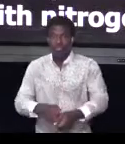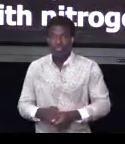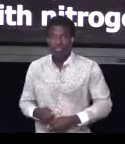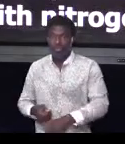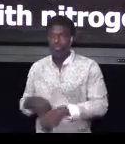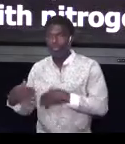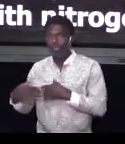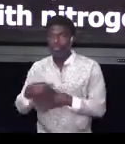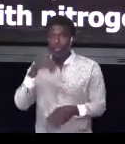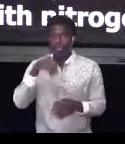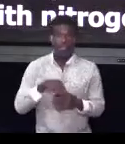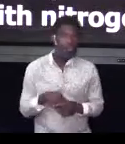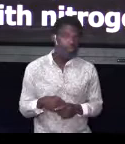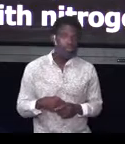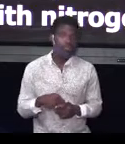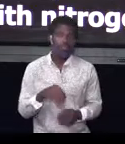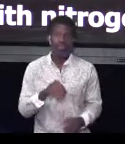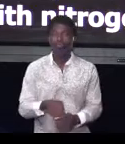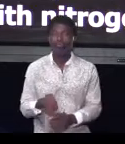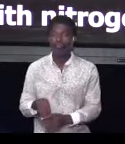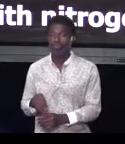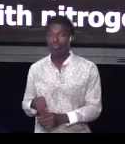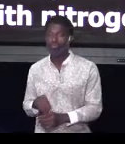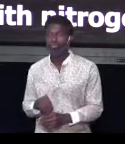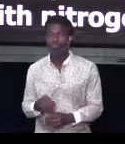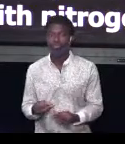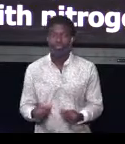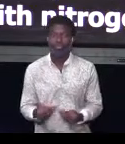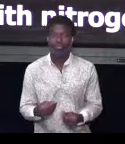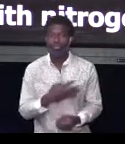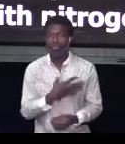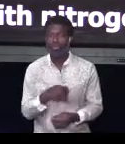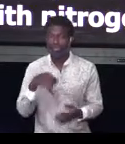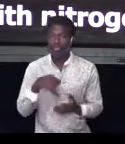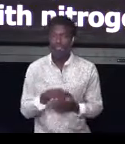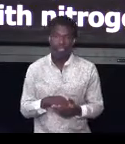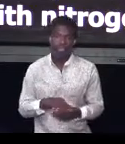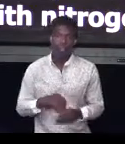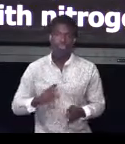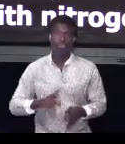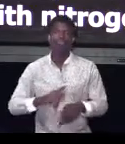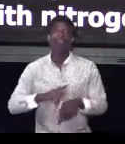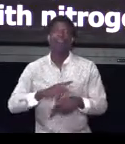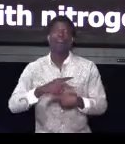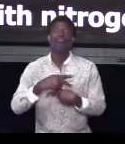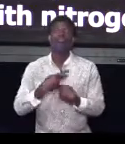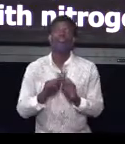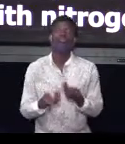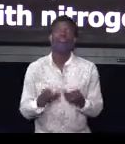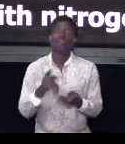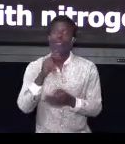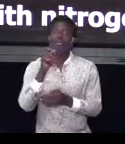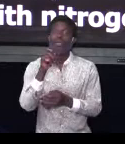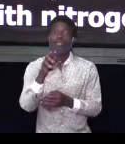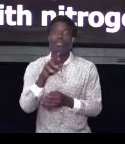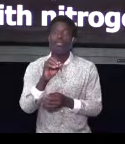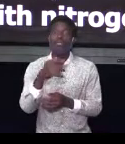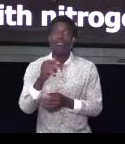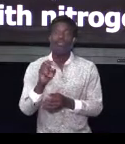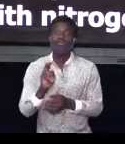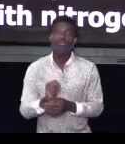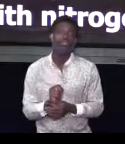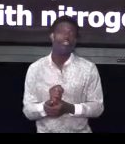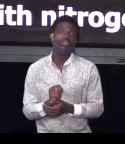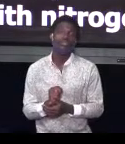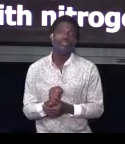soil. These plants provide the soil with nitrogen. This is how we get green manure. After the